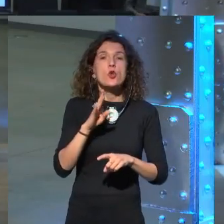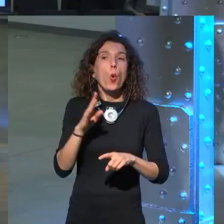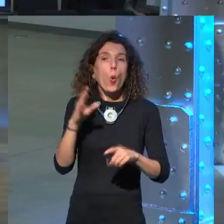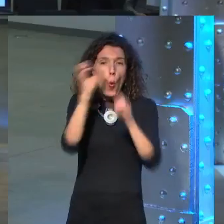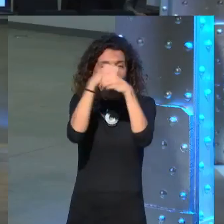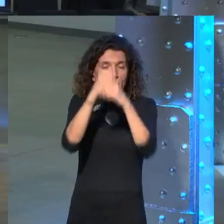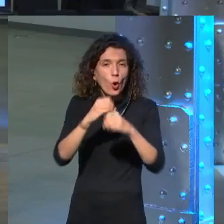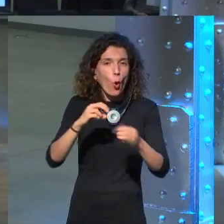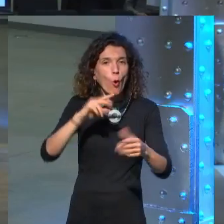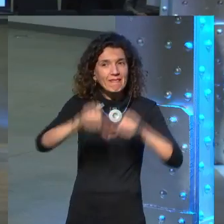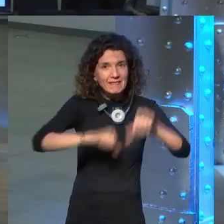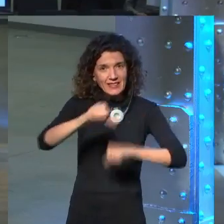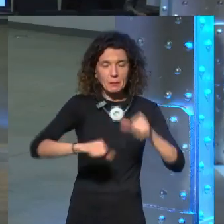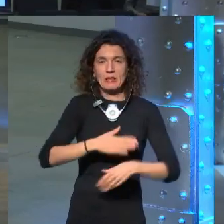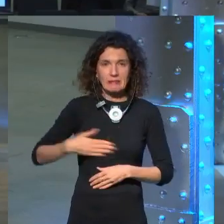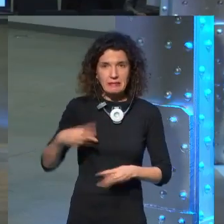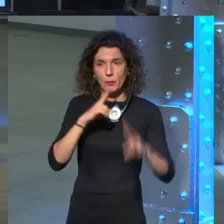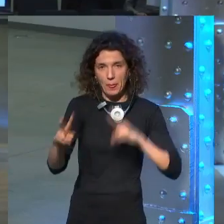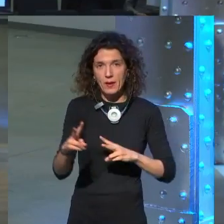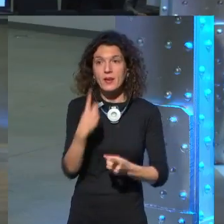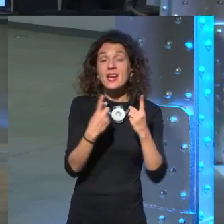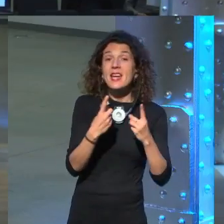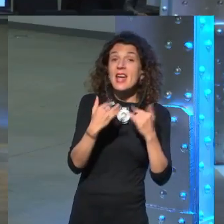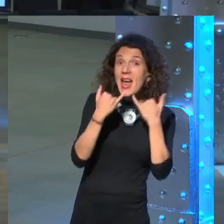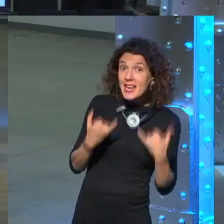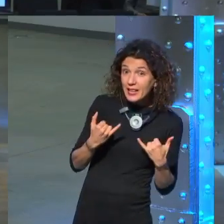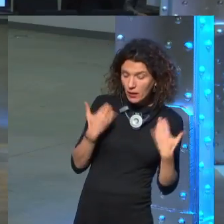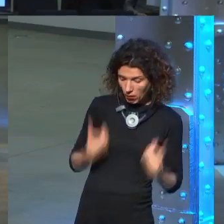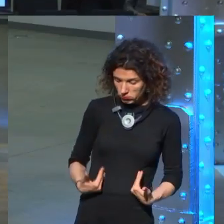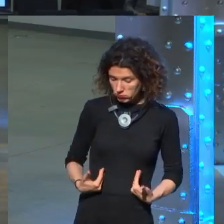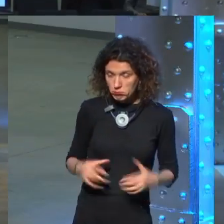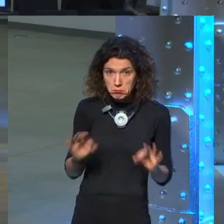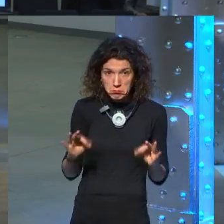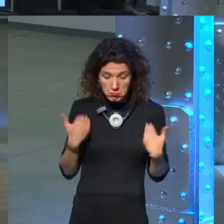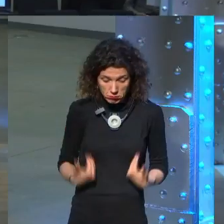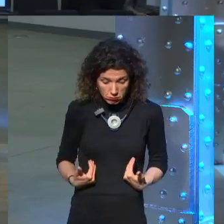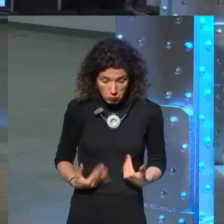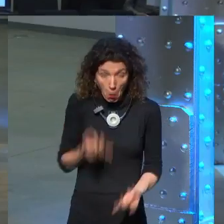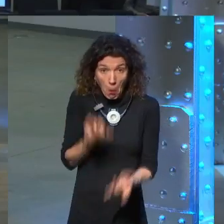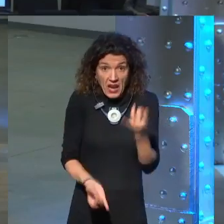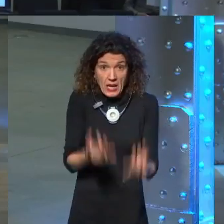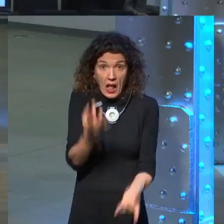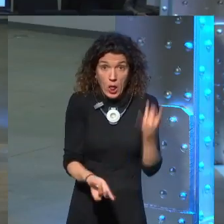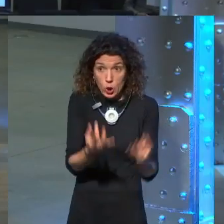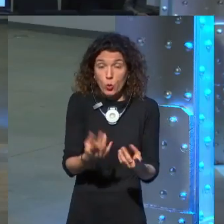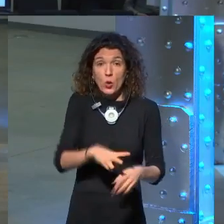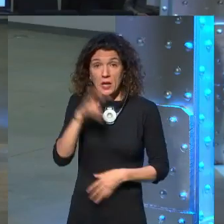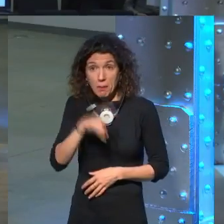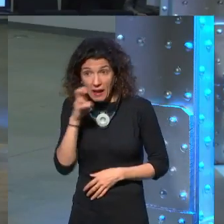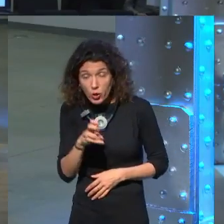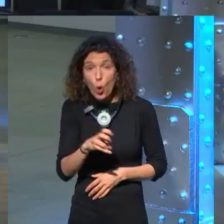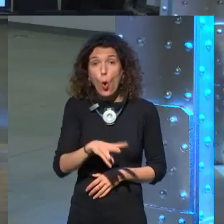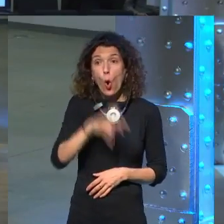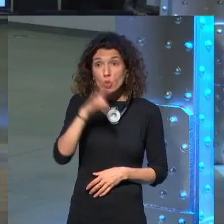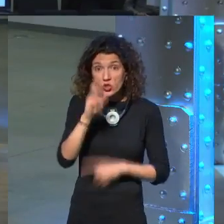I would like to answer that question as a biochemist, but well, the energy that we have is the energy that we generate with